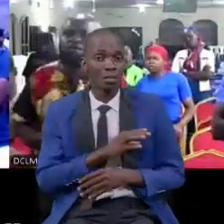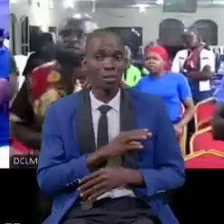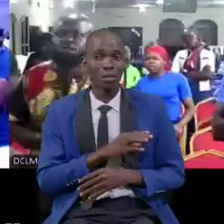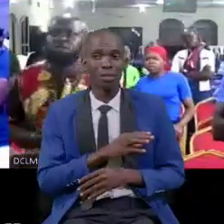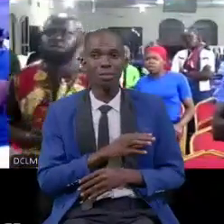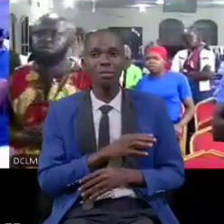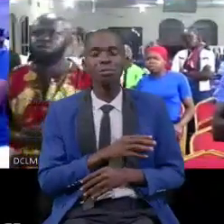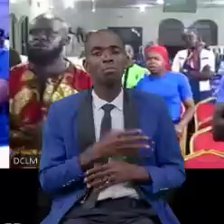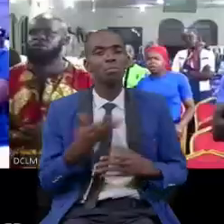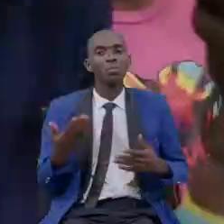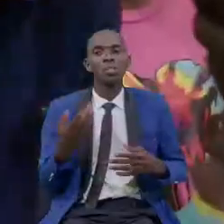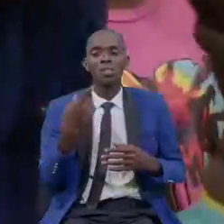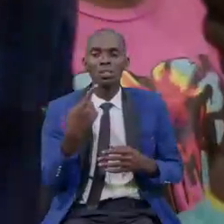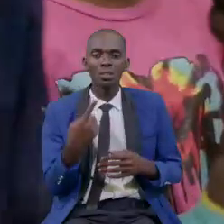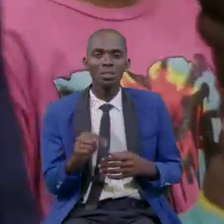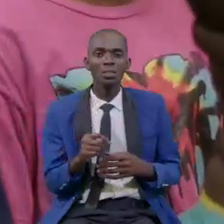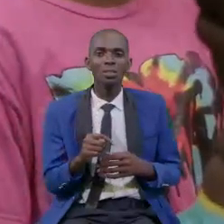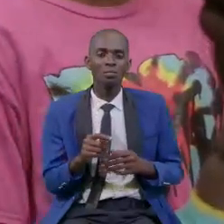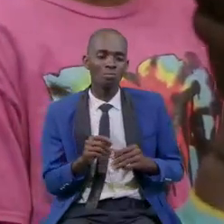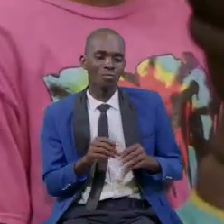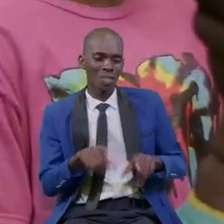behaving like her past life